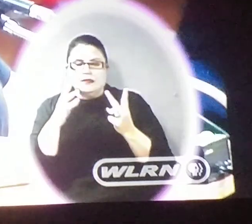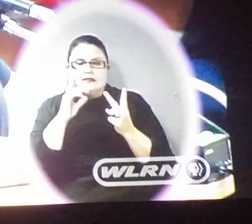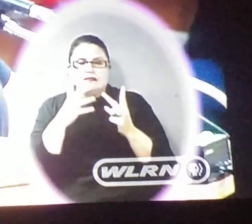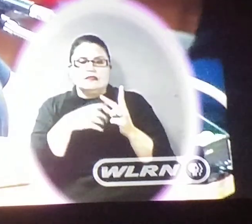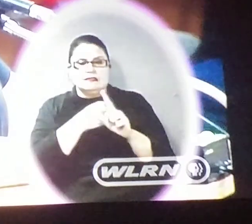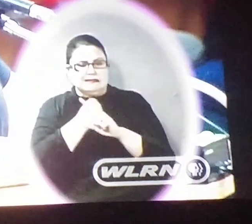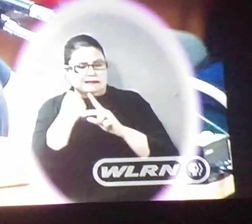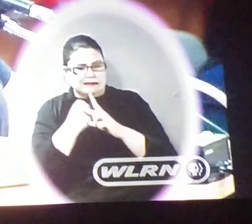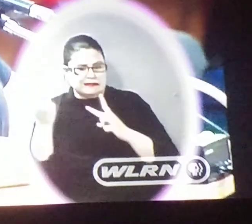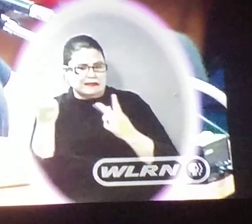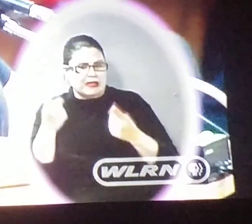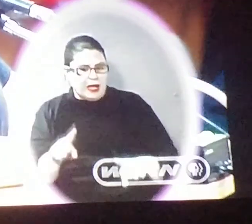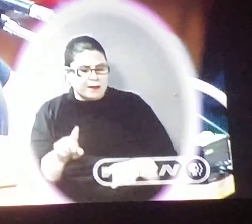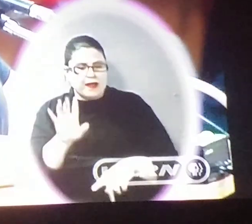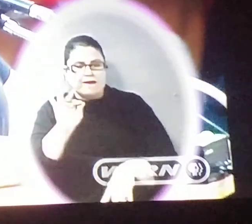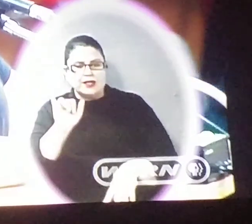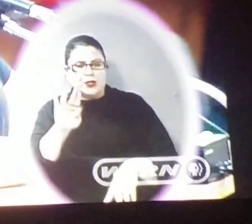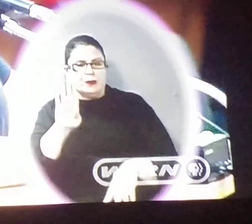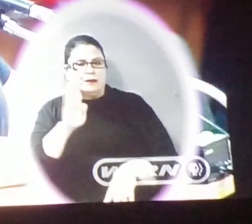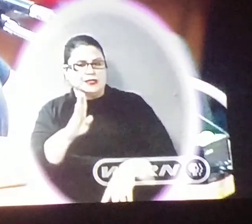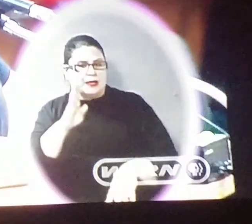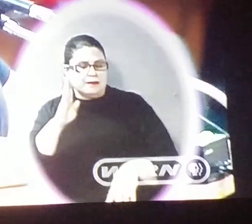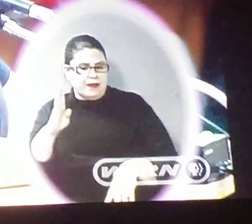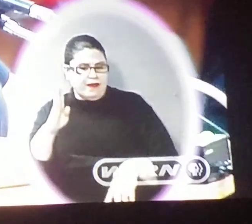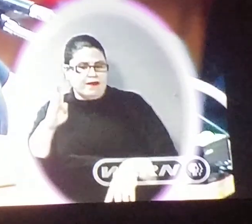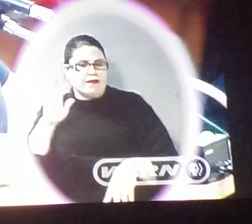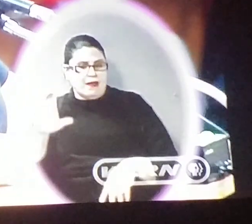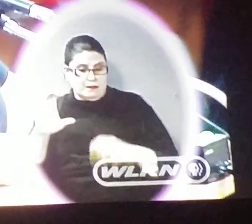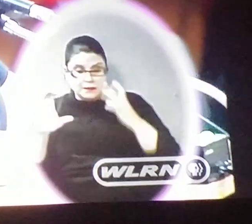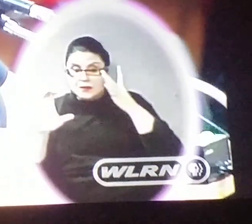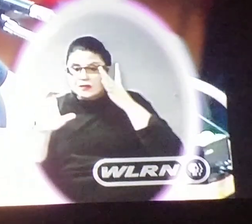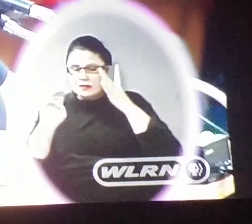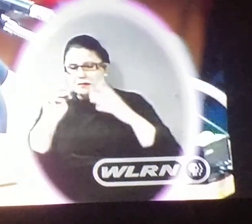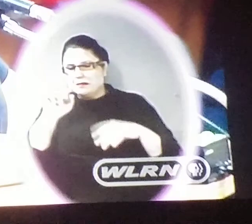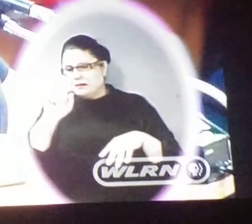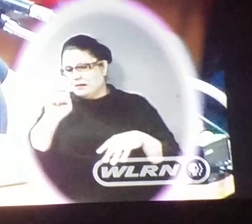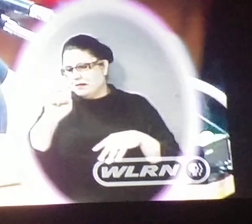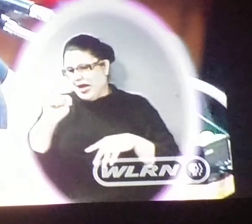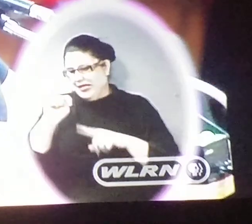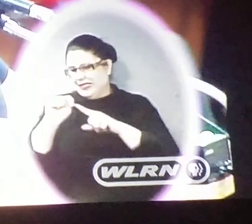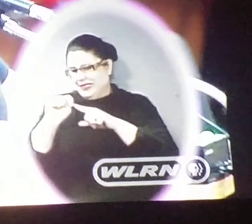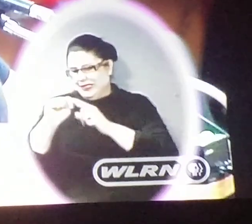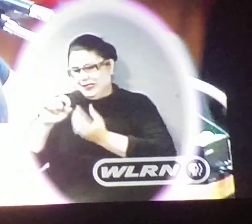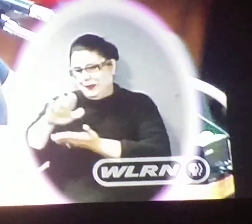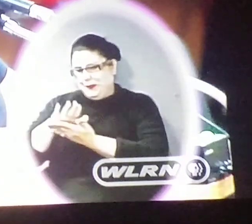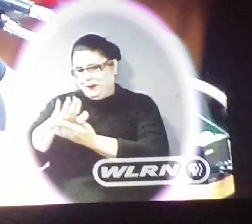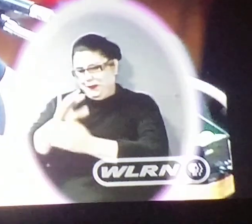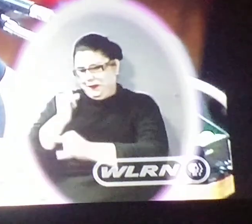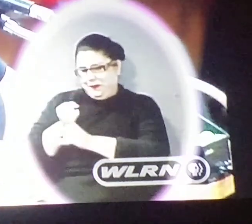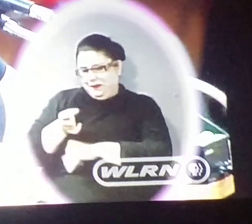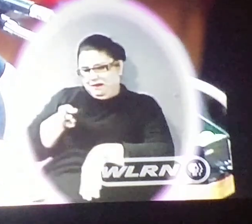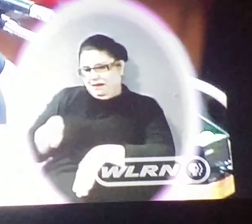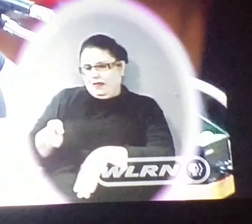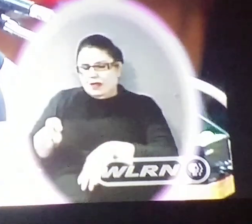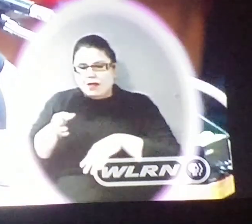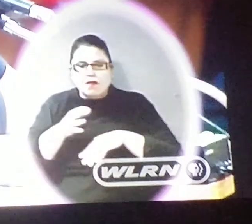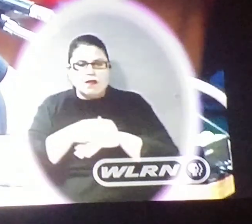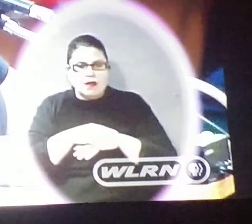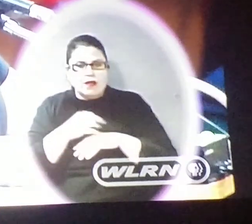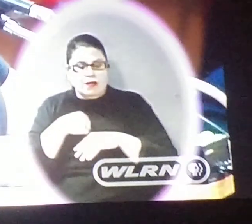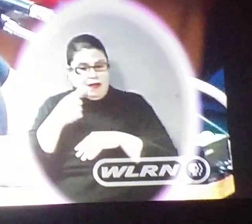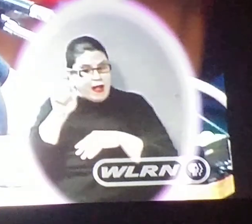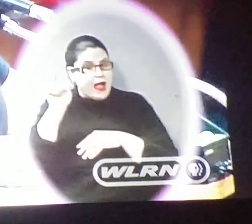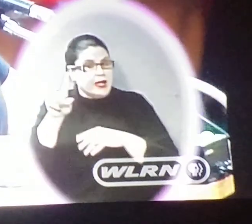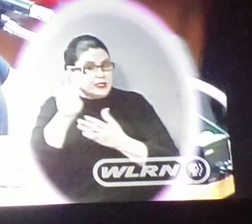campus of FIU Biscayne Bay campus, where MAST at FIU is housed. As of today, this question asked 4